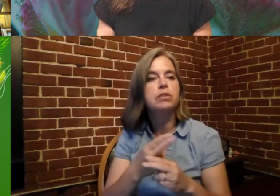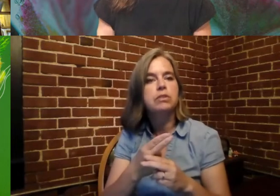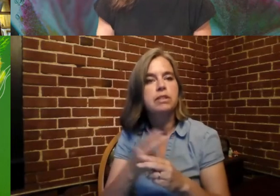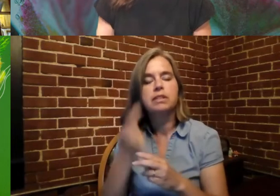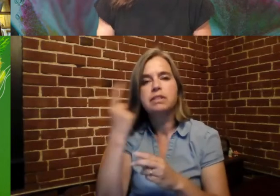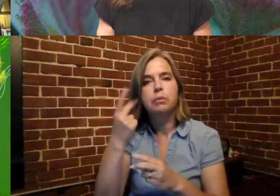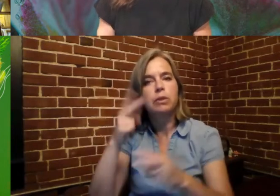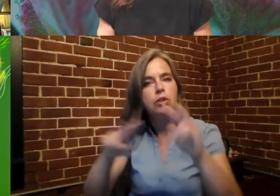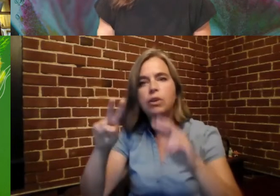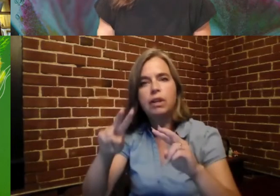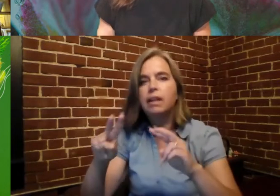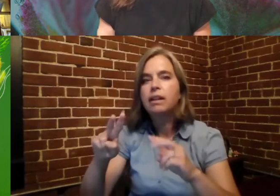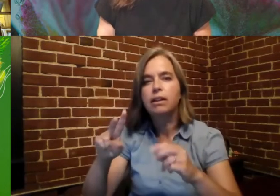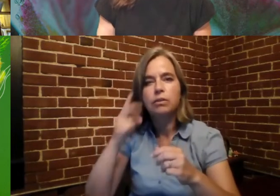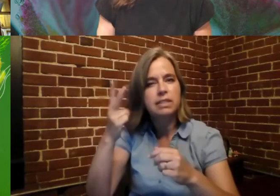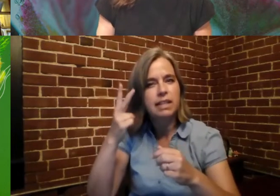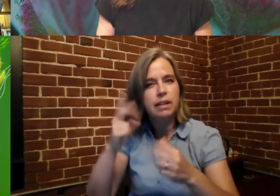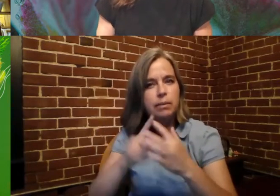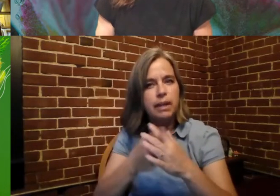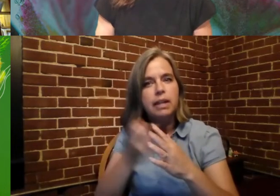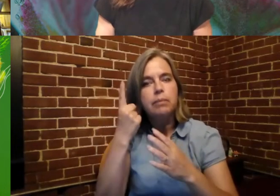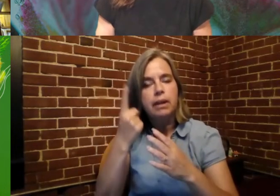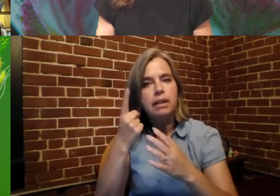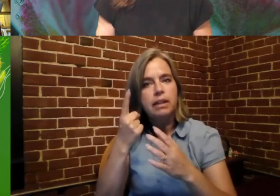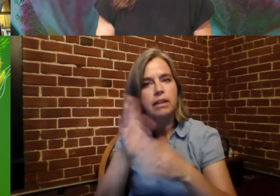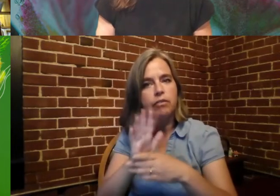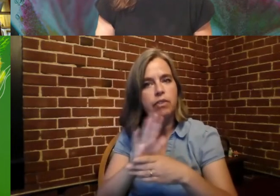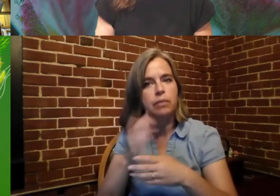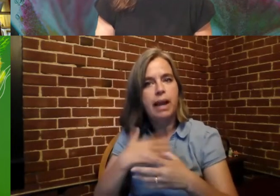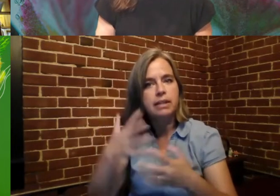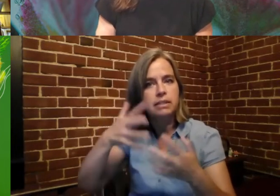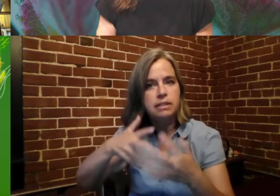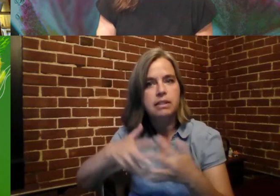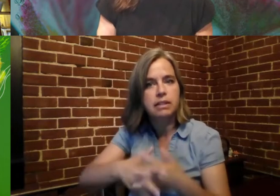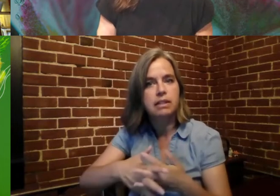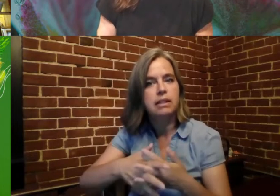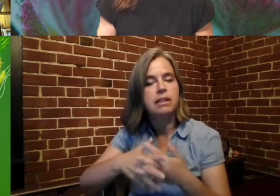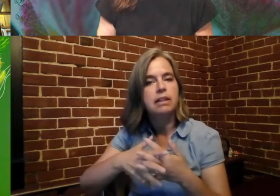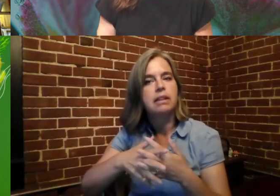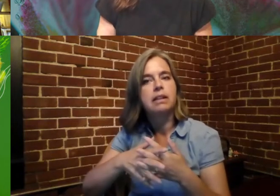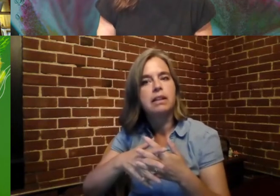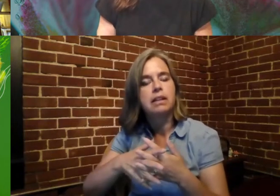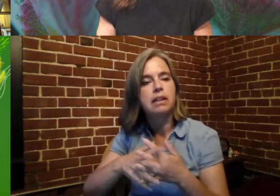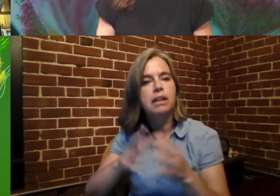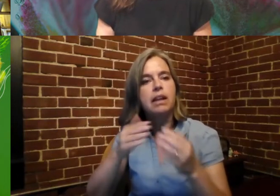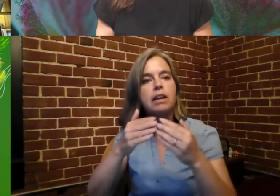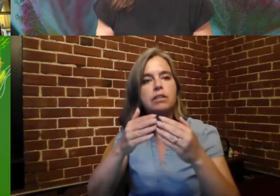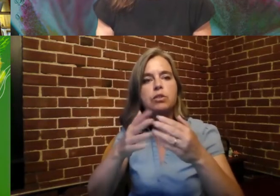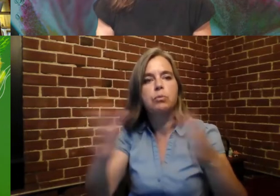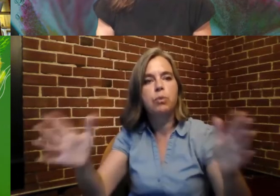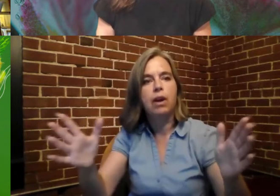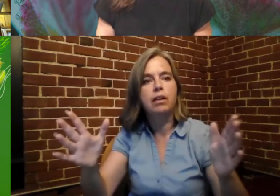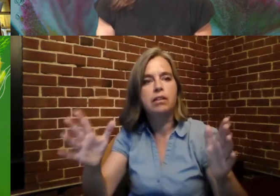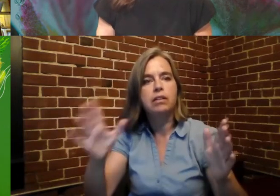first, but it's all embedded in the film. And so I think it's just, it was a broad look at climate change in the globe,